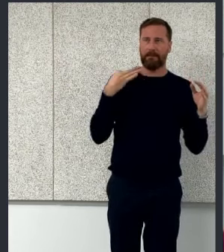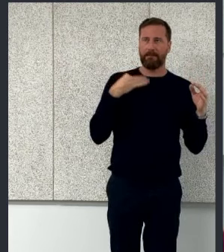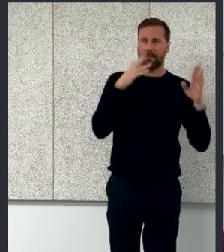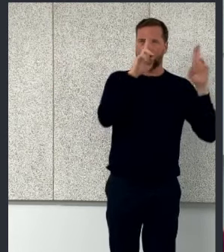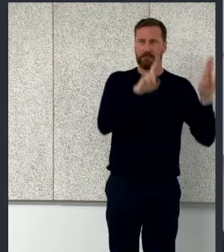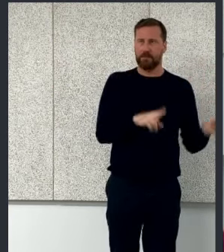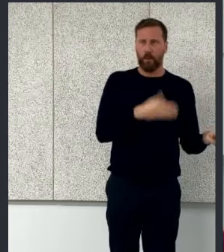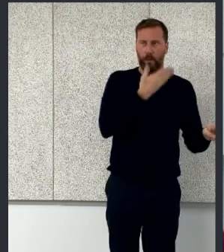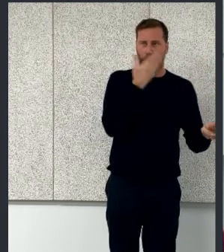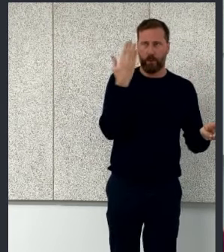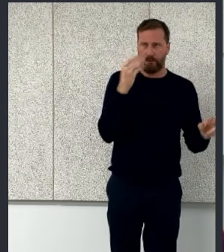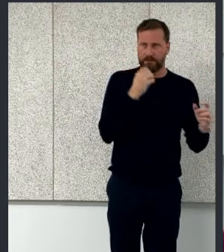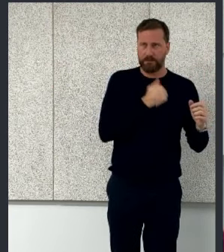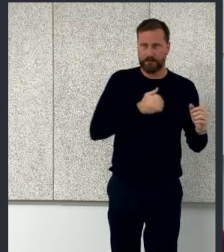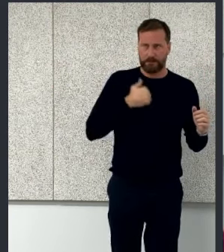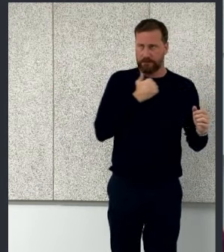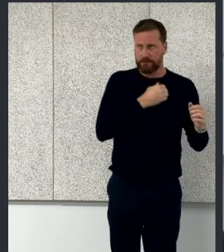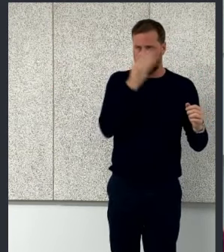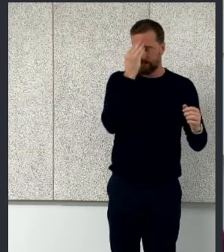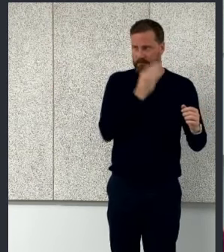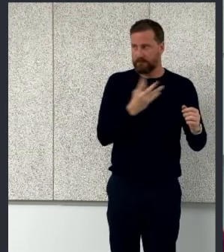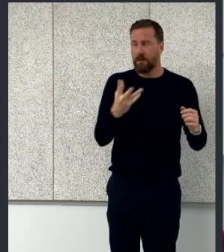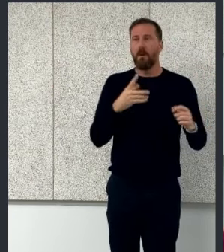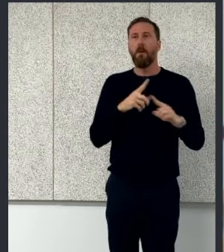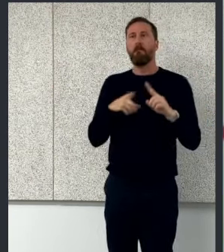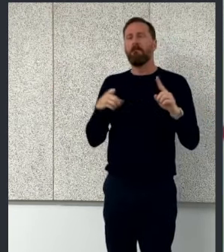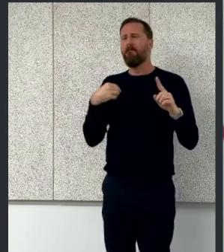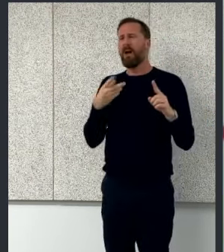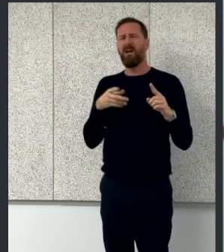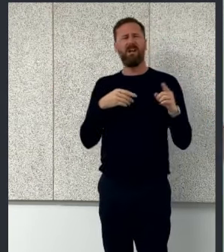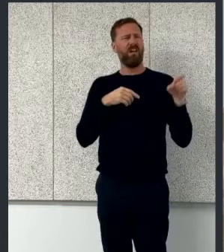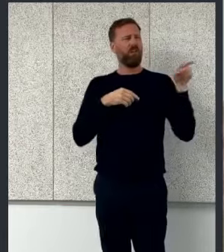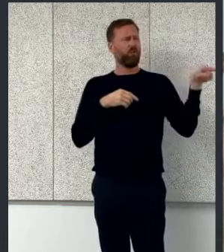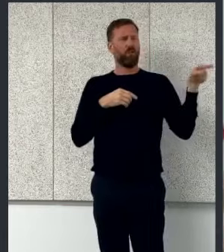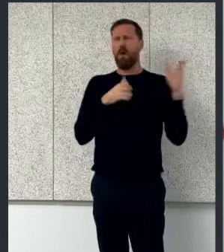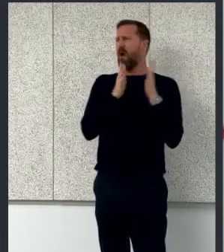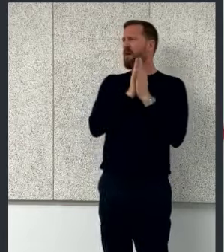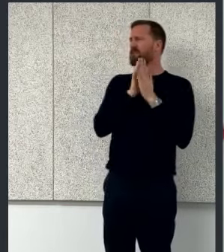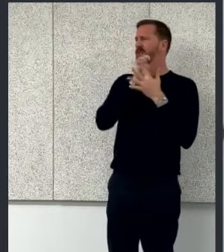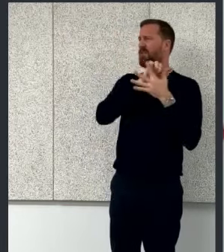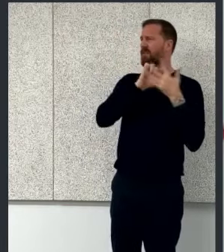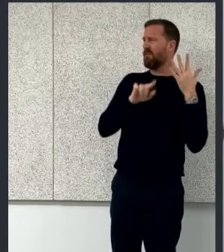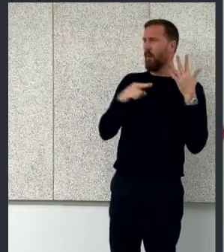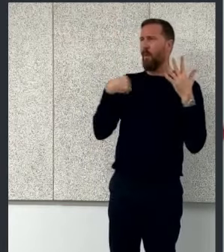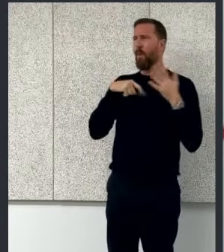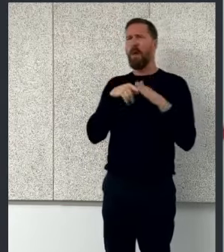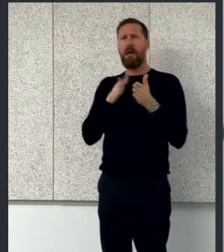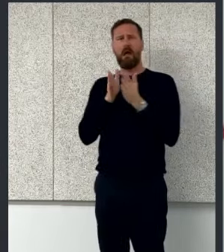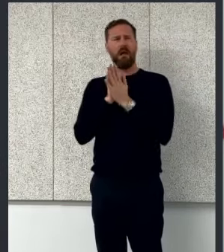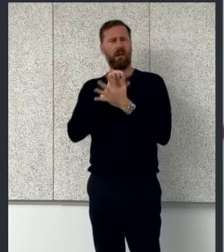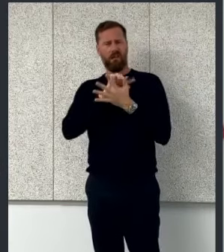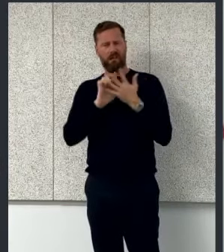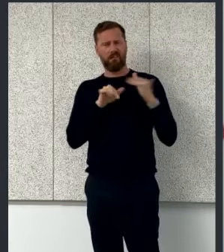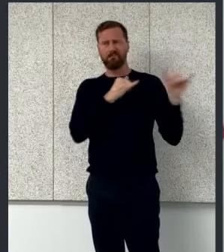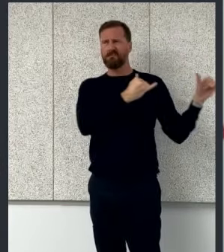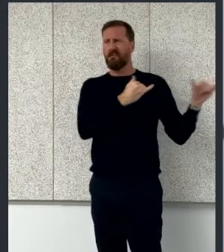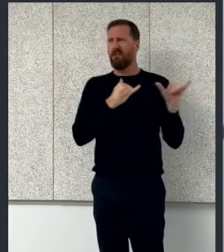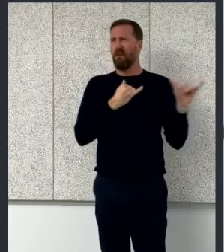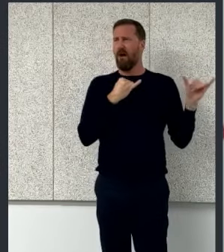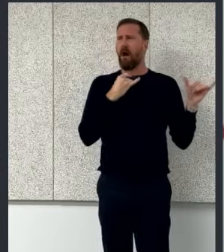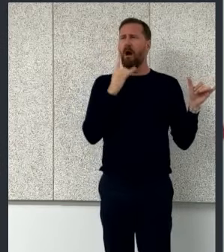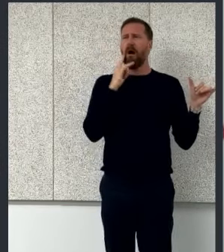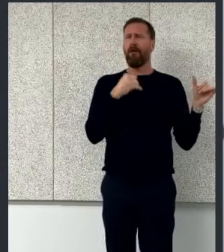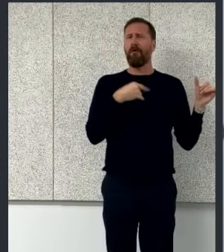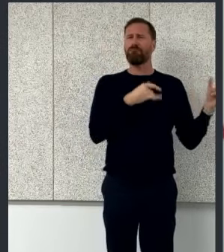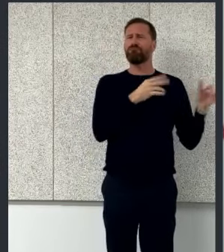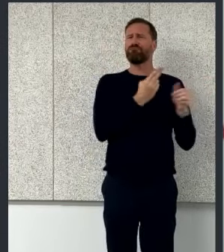But where is there enough overlap? Like, what are the supplemental materials we're asking for? There's a lot in common that we can try and come together on. So we're